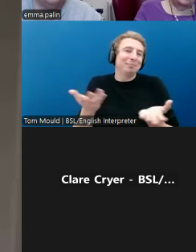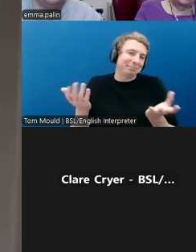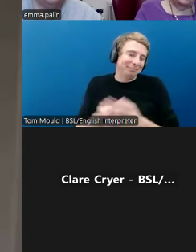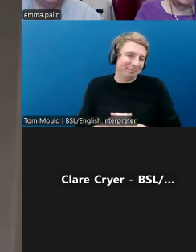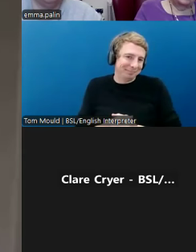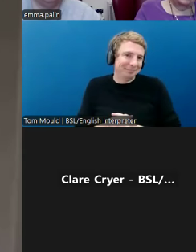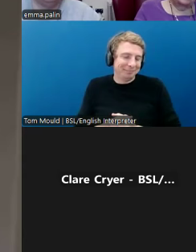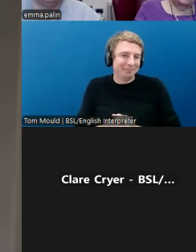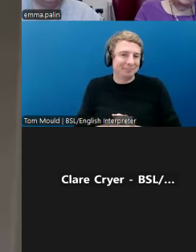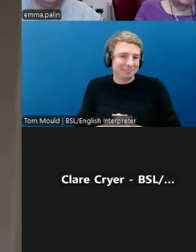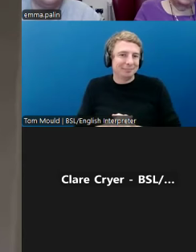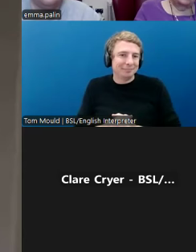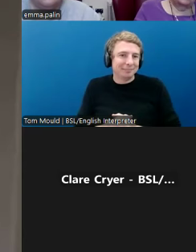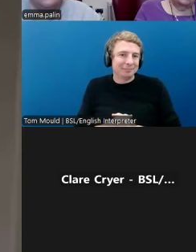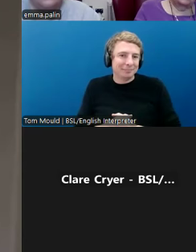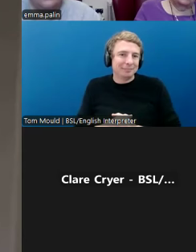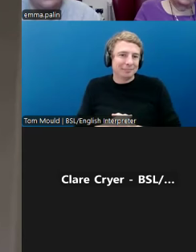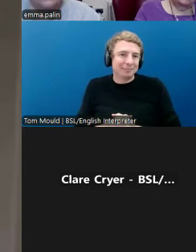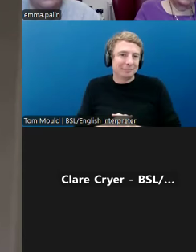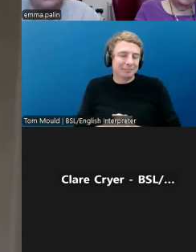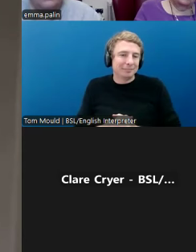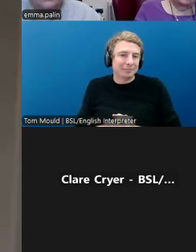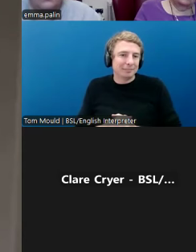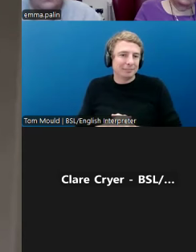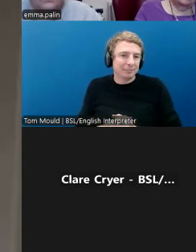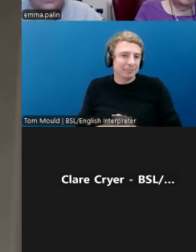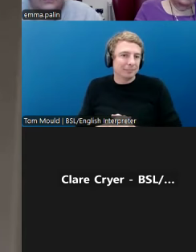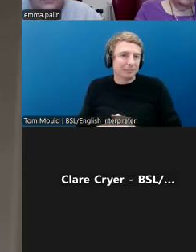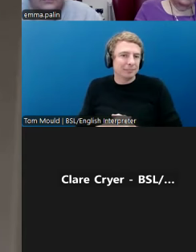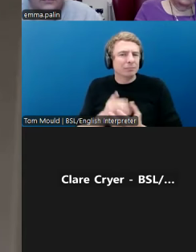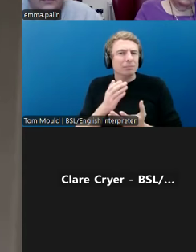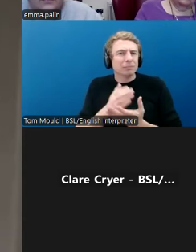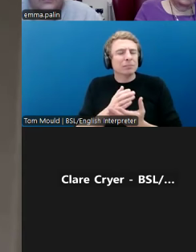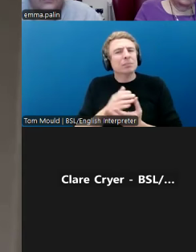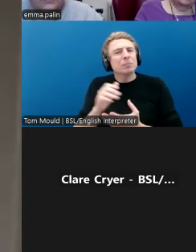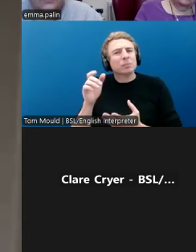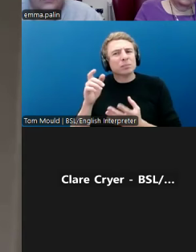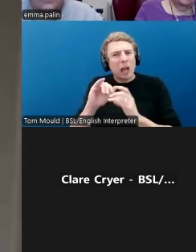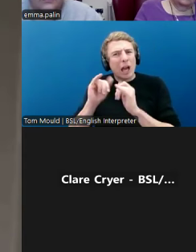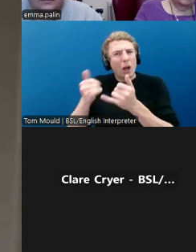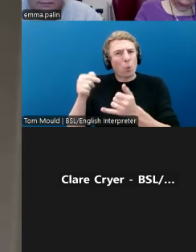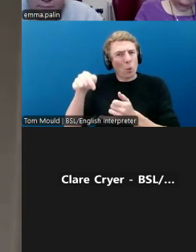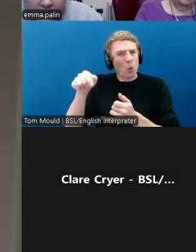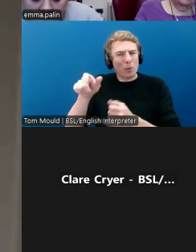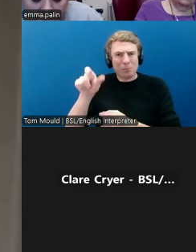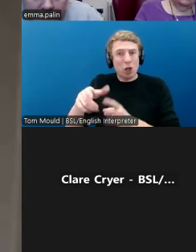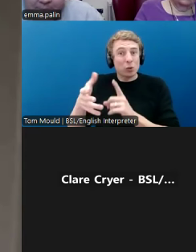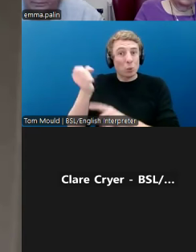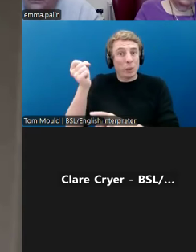I'd like to tell you how good the staff are, and how they should deserve an award, because they are that